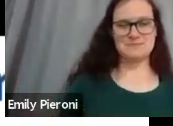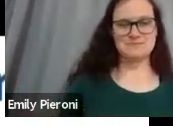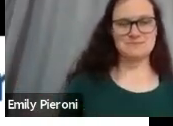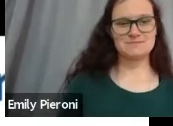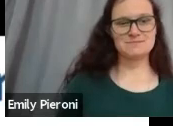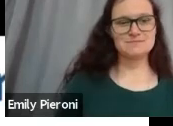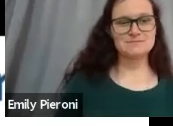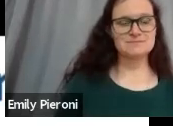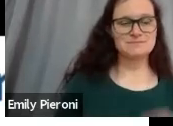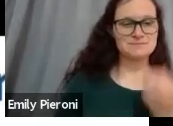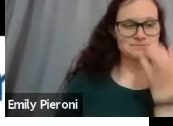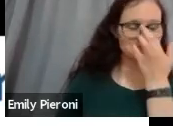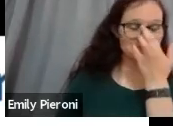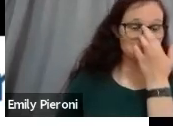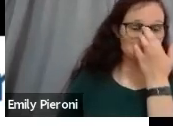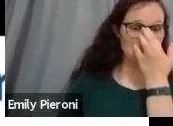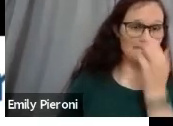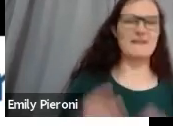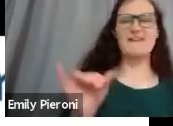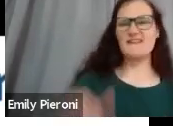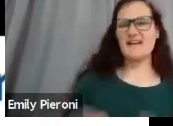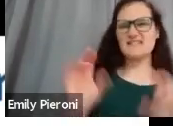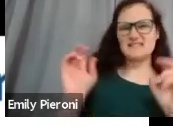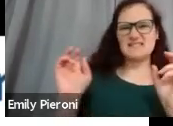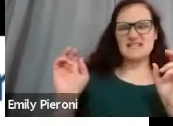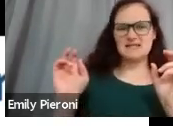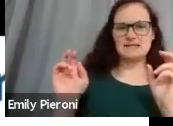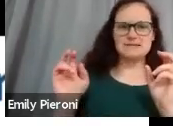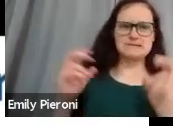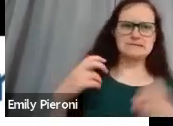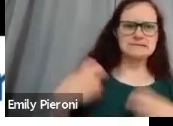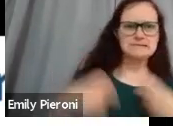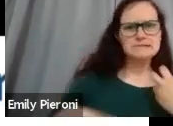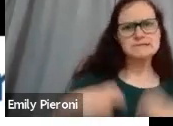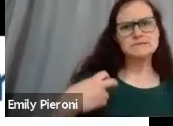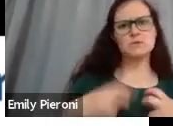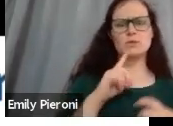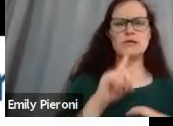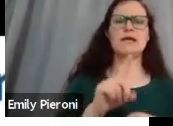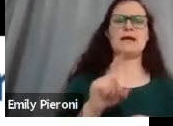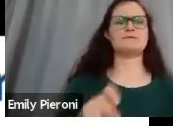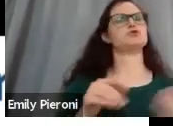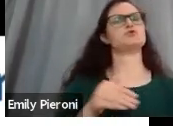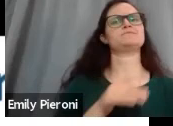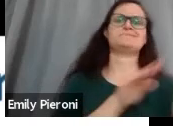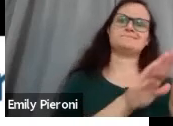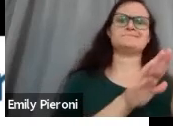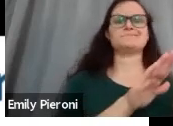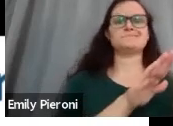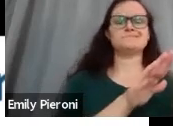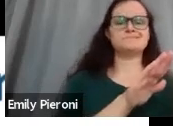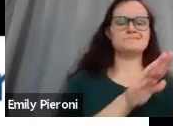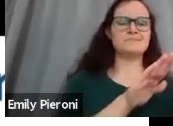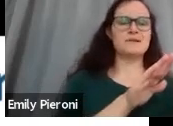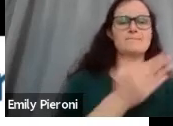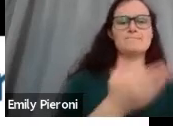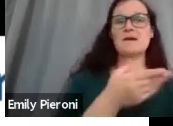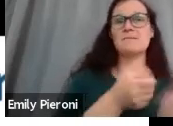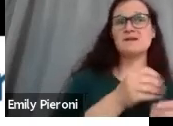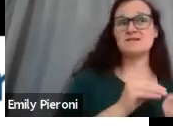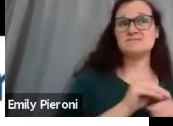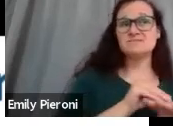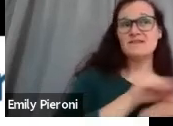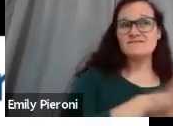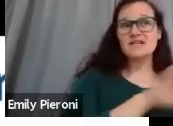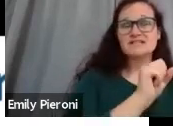And I think this is the issue that we're going to be having to address, that is going to impact maybe the San Juan and Animas